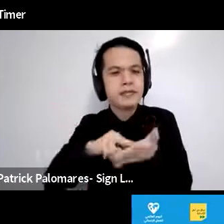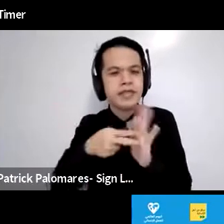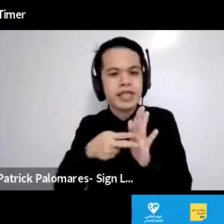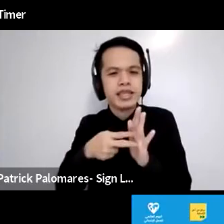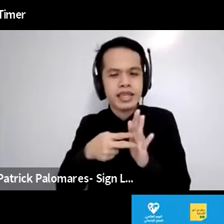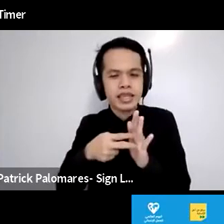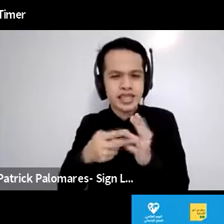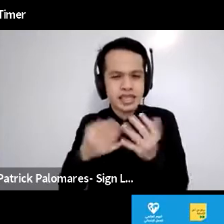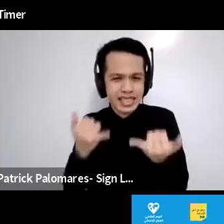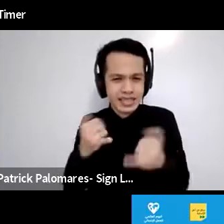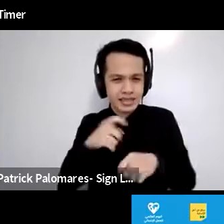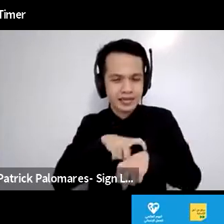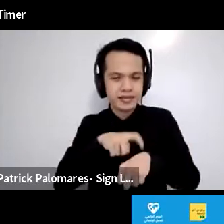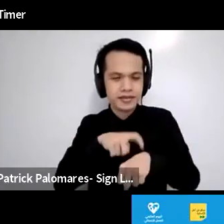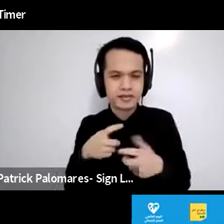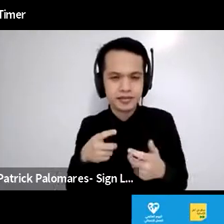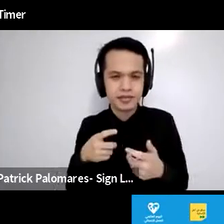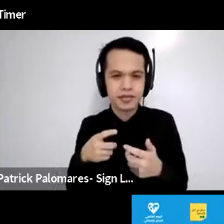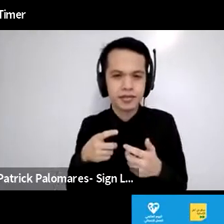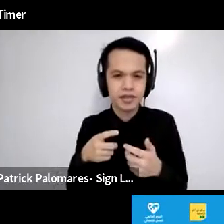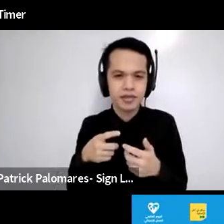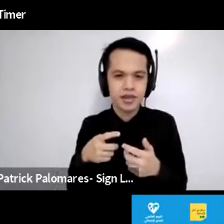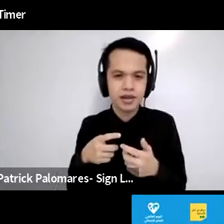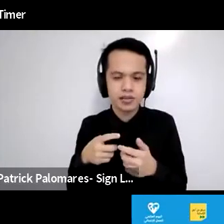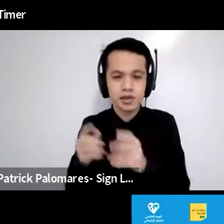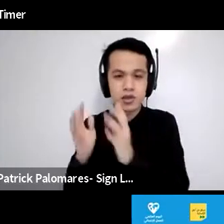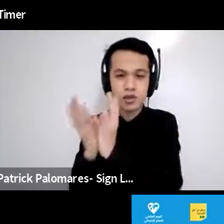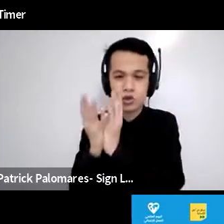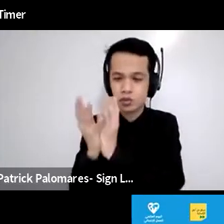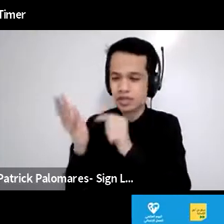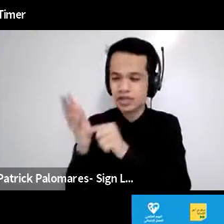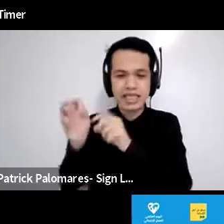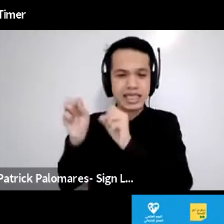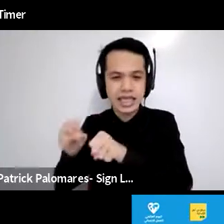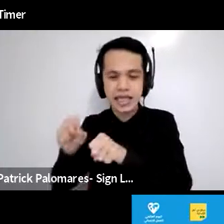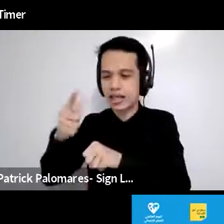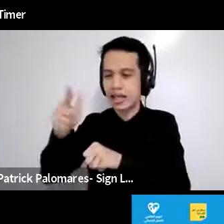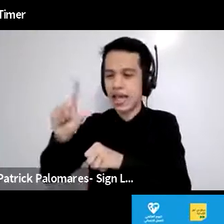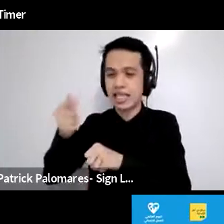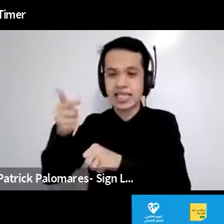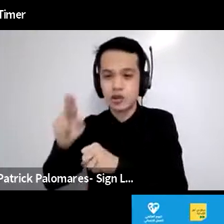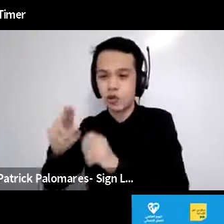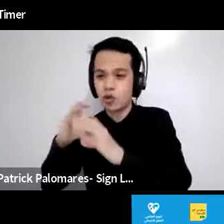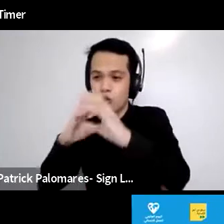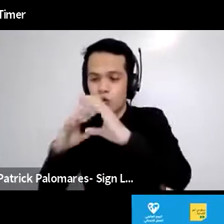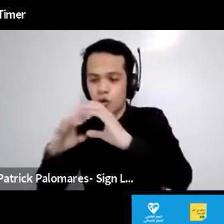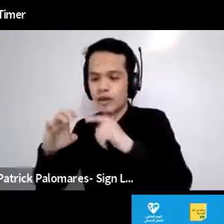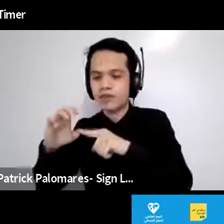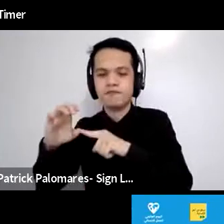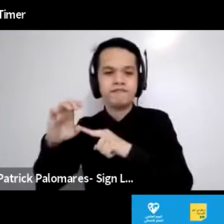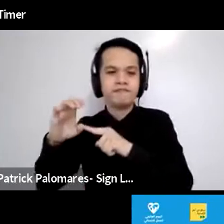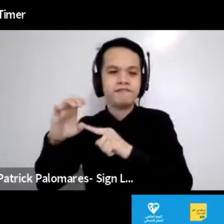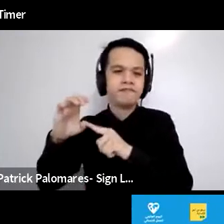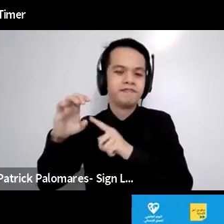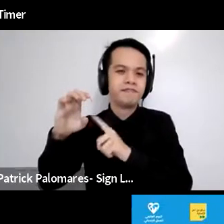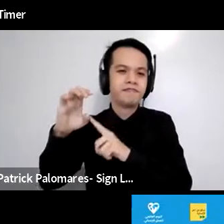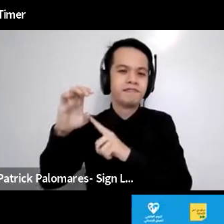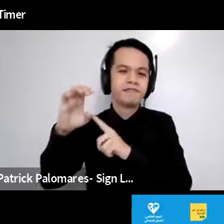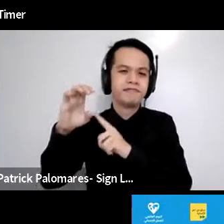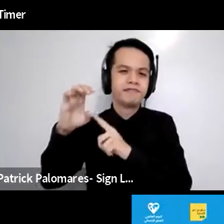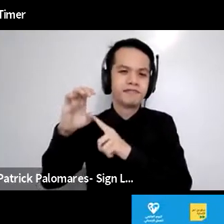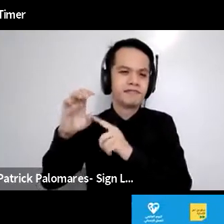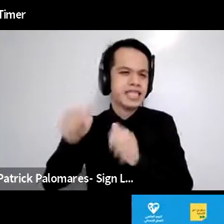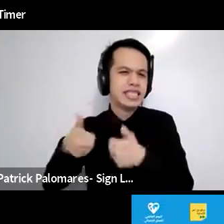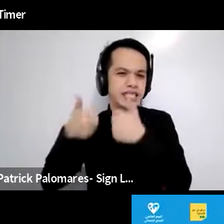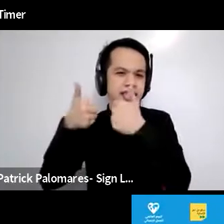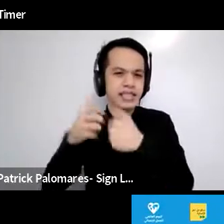ordinary times, you know, the ability of communities, you know, LGUs to communicate has been already